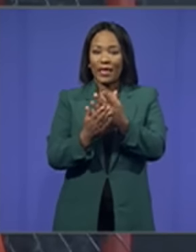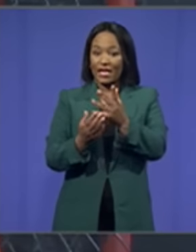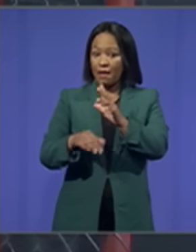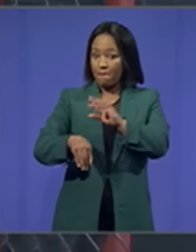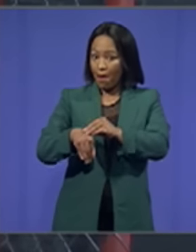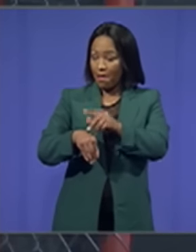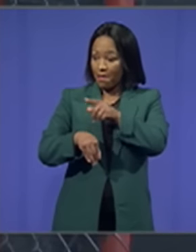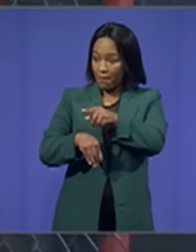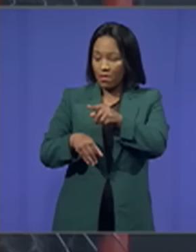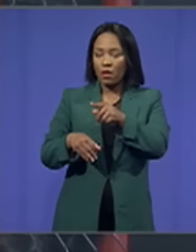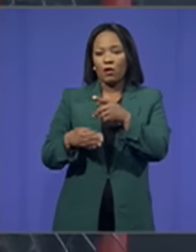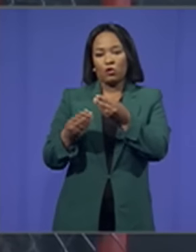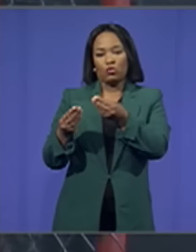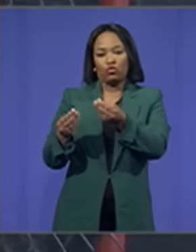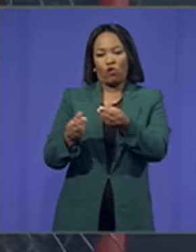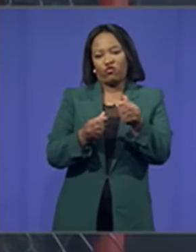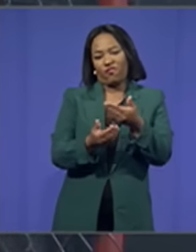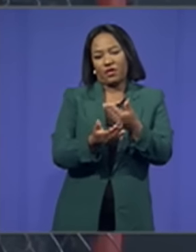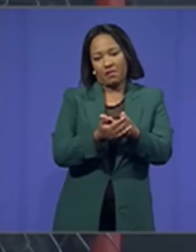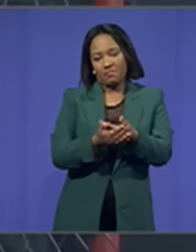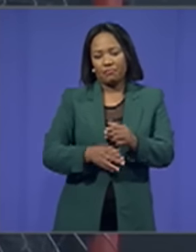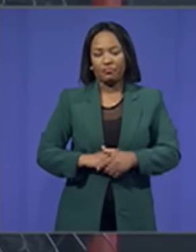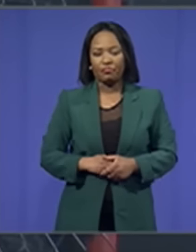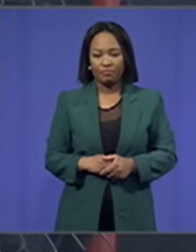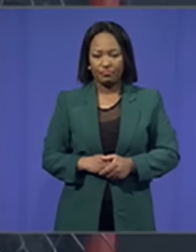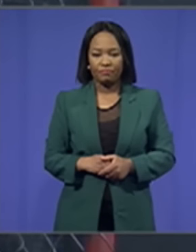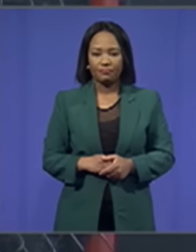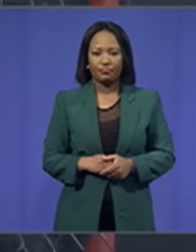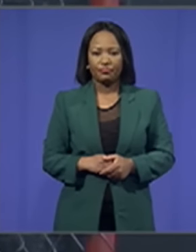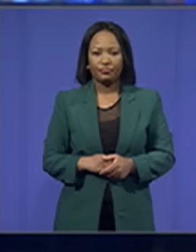ao re tobaneng le ona ka hare ho naha ena ya Afrika Borwa.